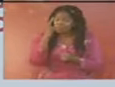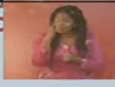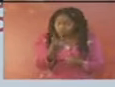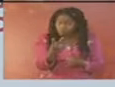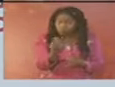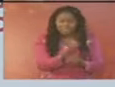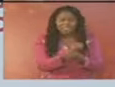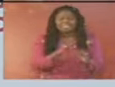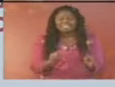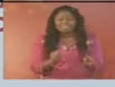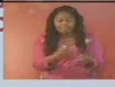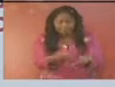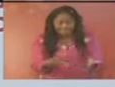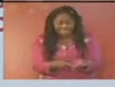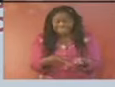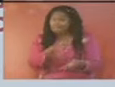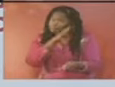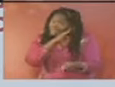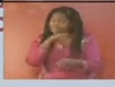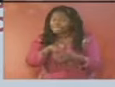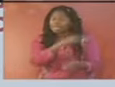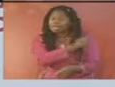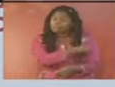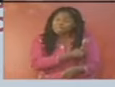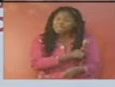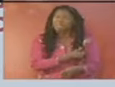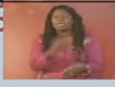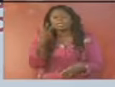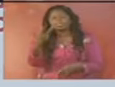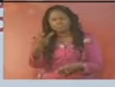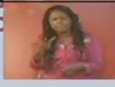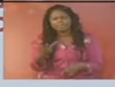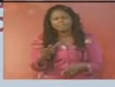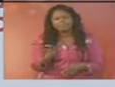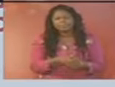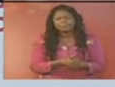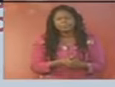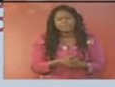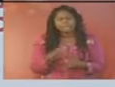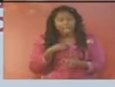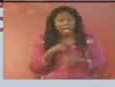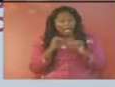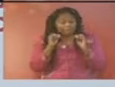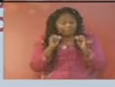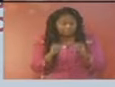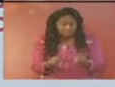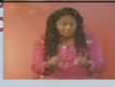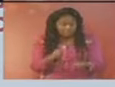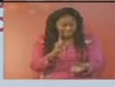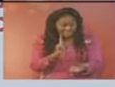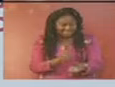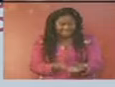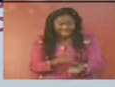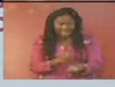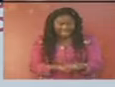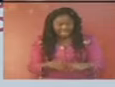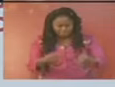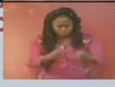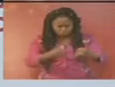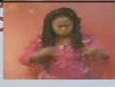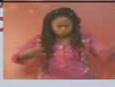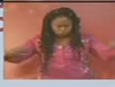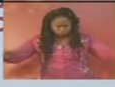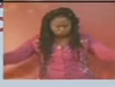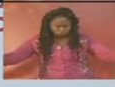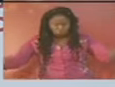three, I have put a timeline that the flu vaccination drive should end